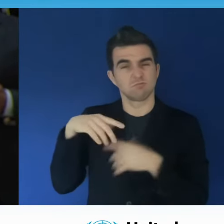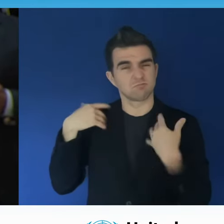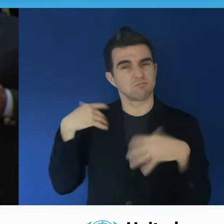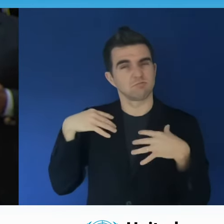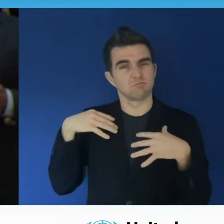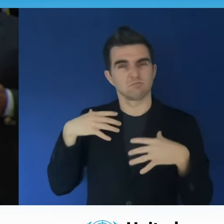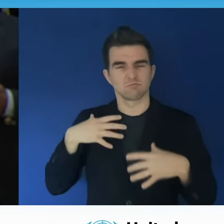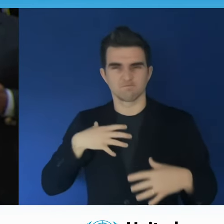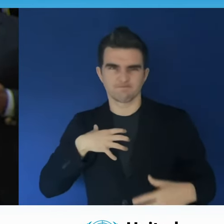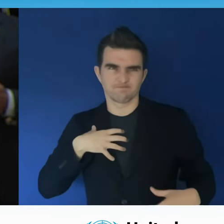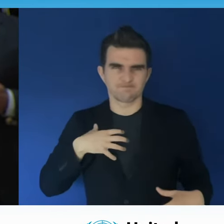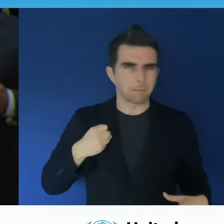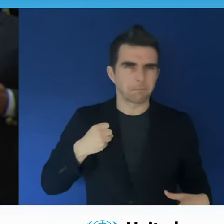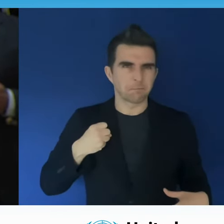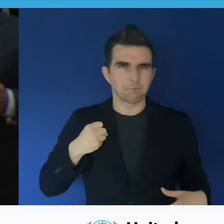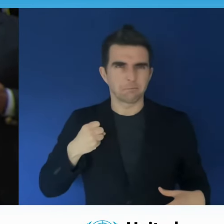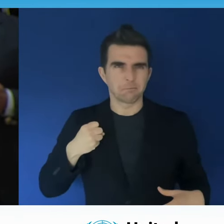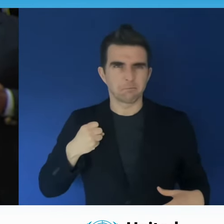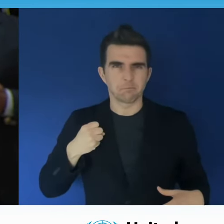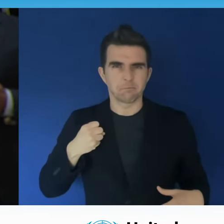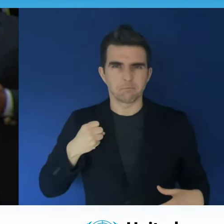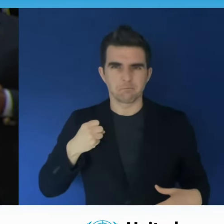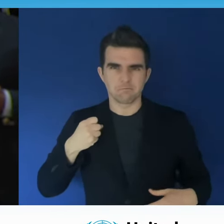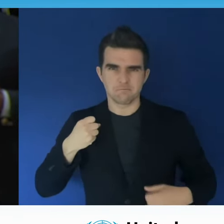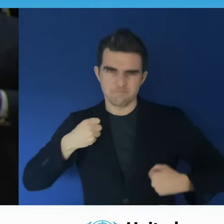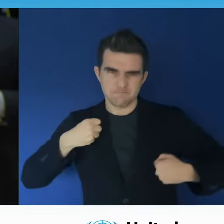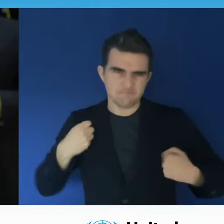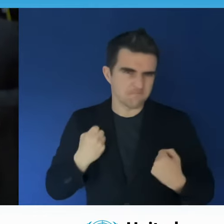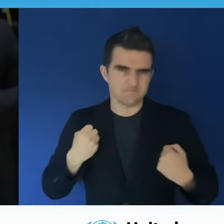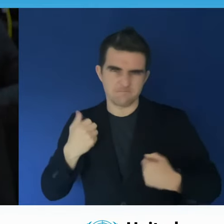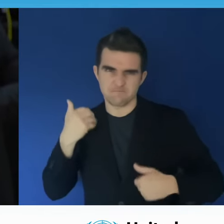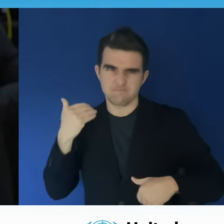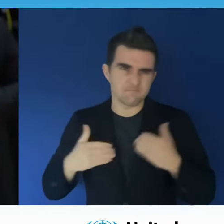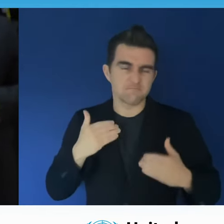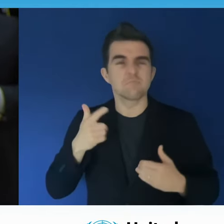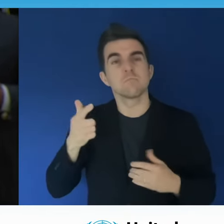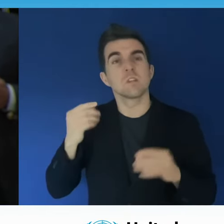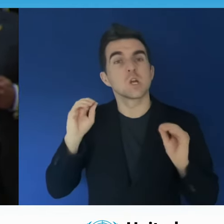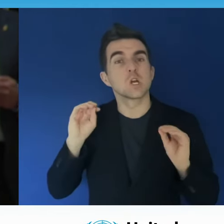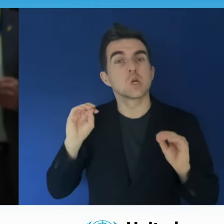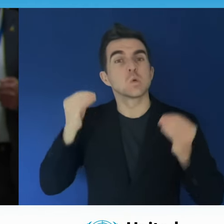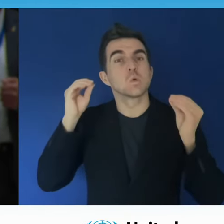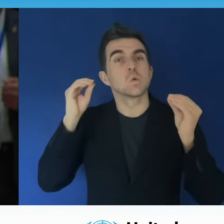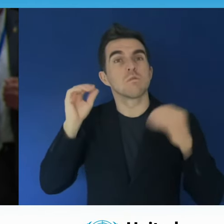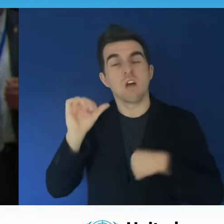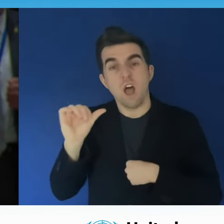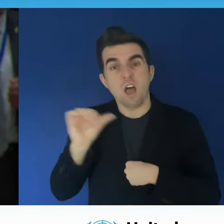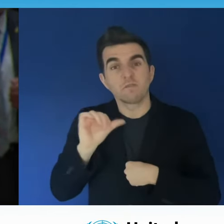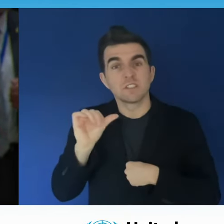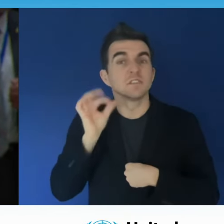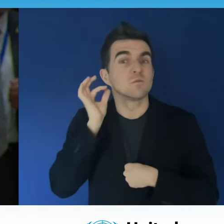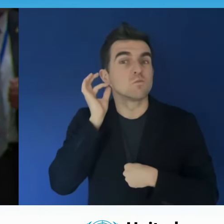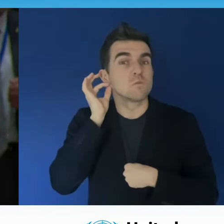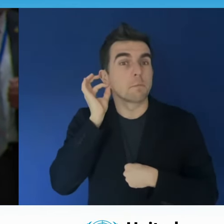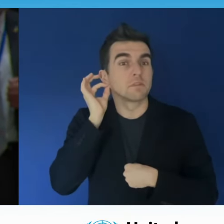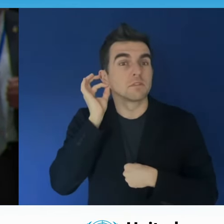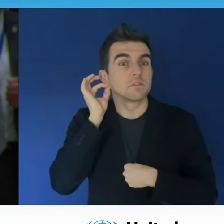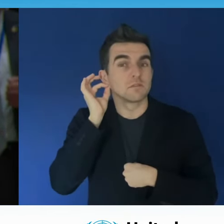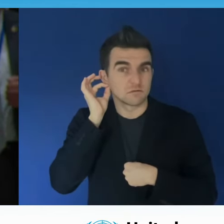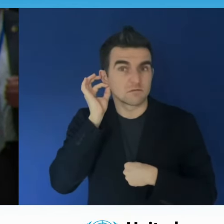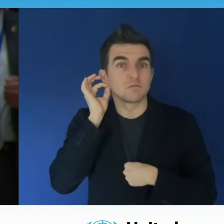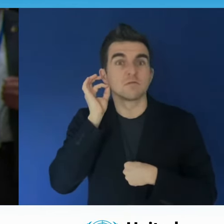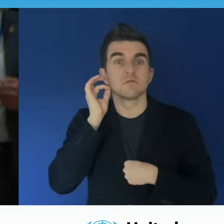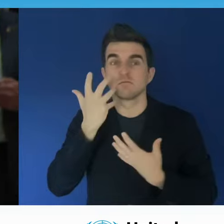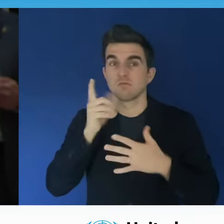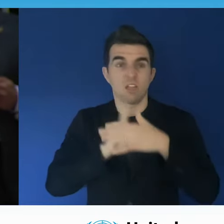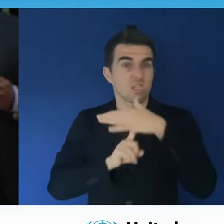unattained dreams, and as a mom witnessing the same fate for her daughter. She was just 14